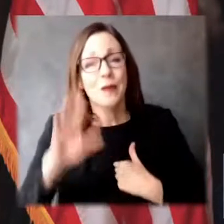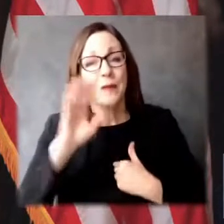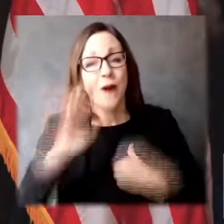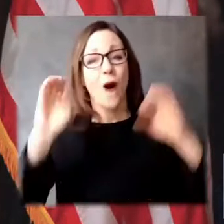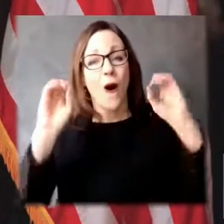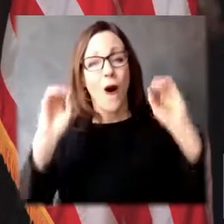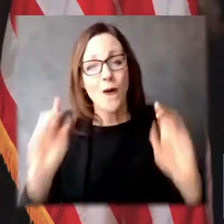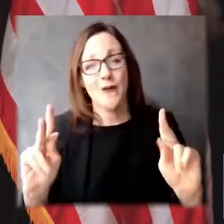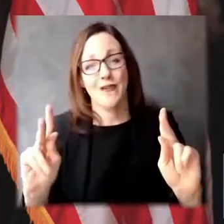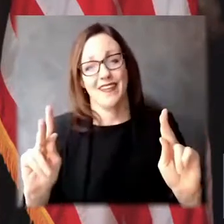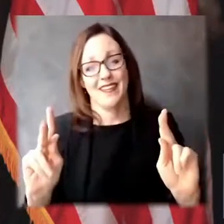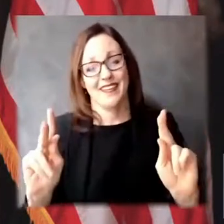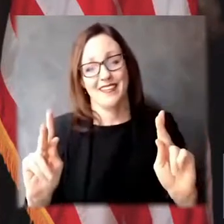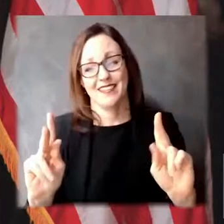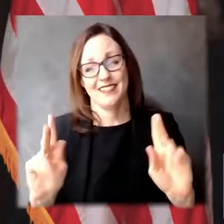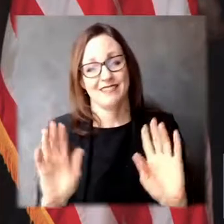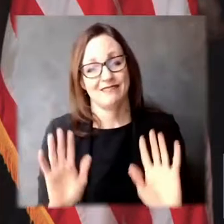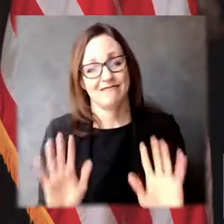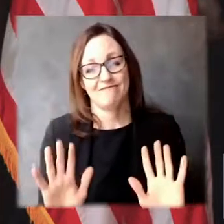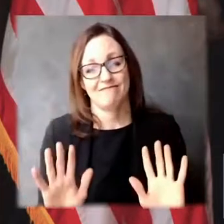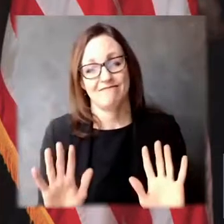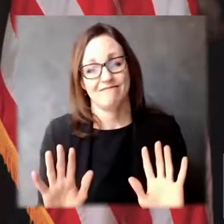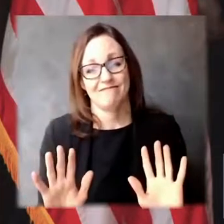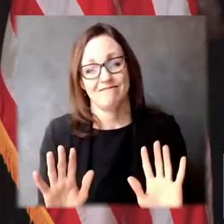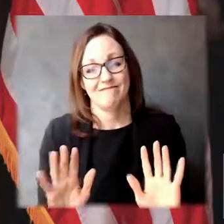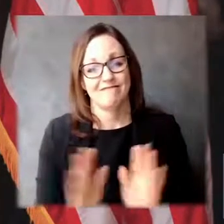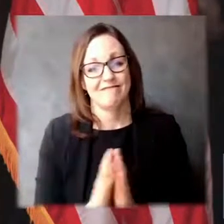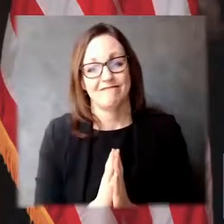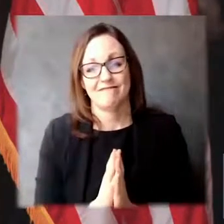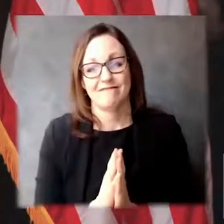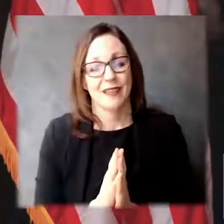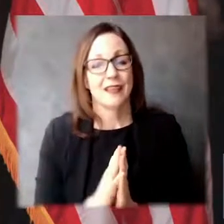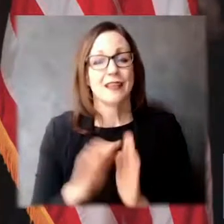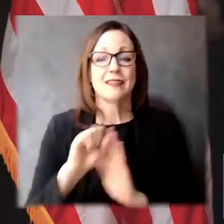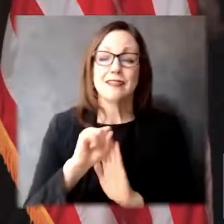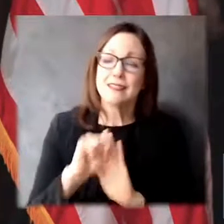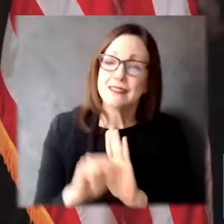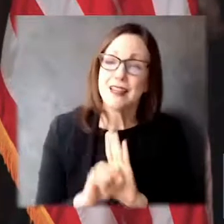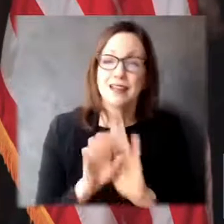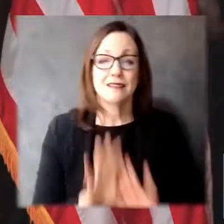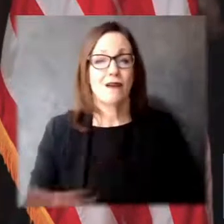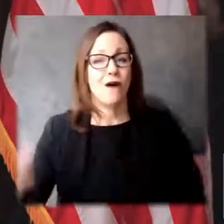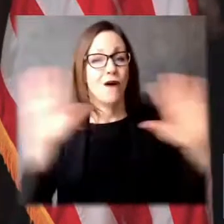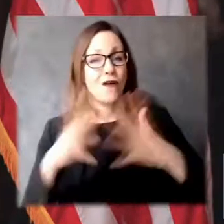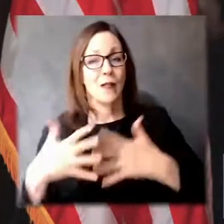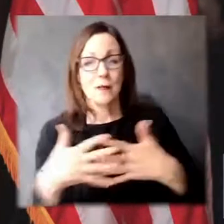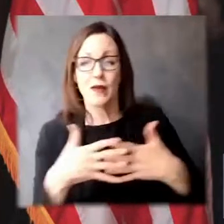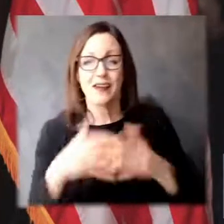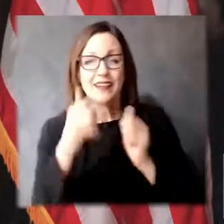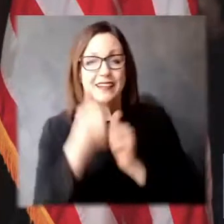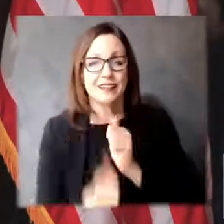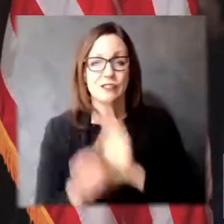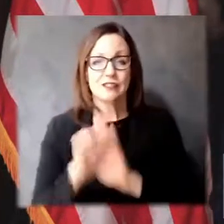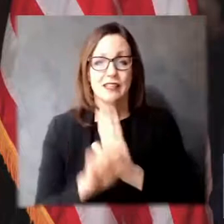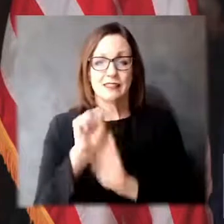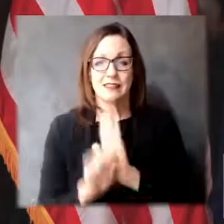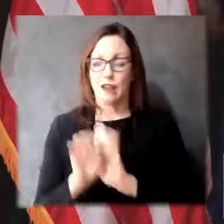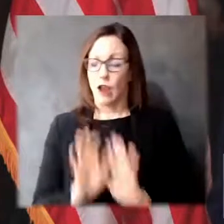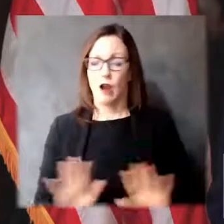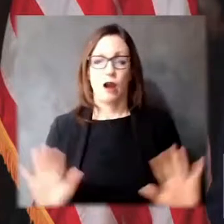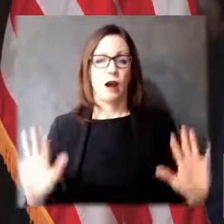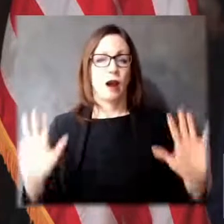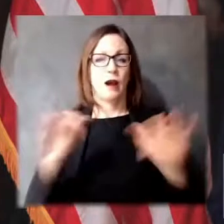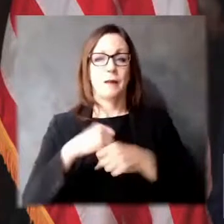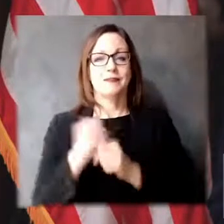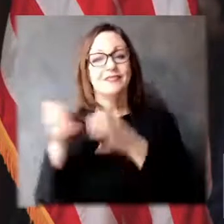As both a state and a country, we find ourselves with a decision to make. When this pandemic is over, we could go back to the